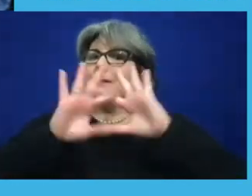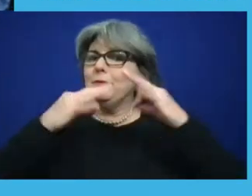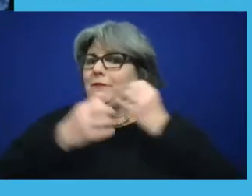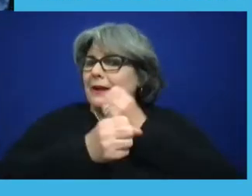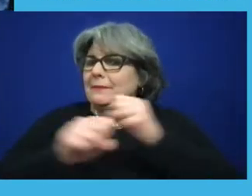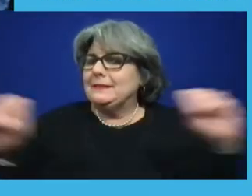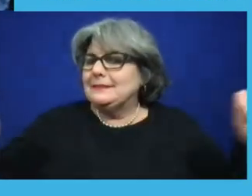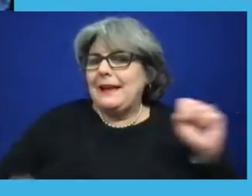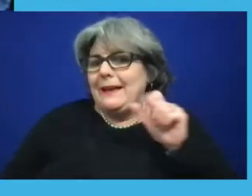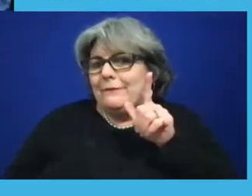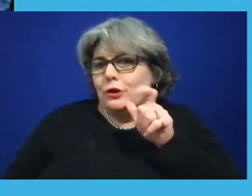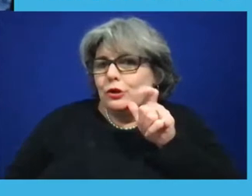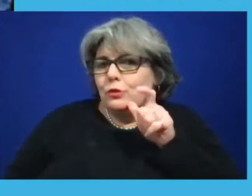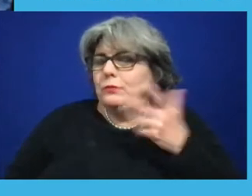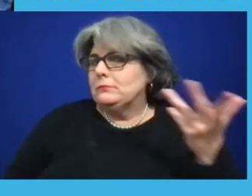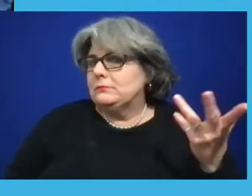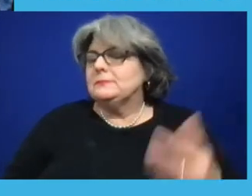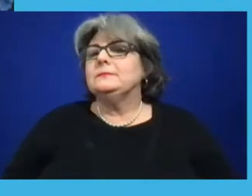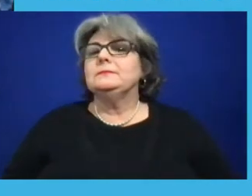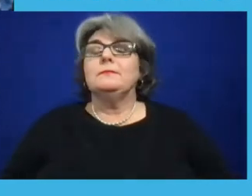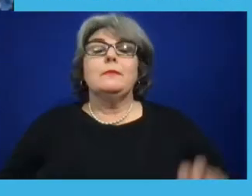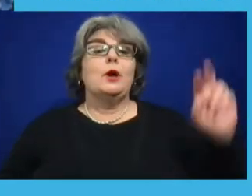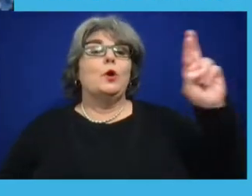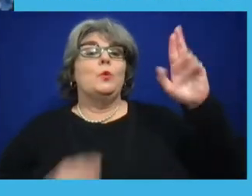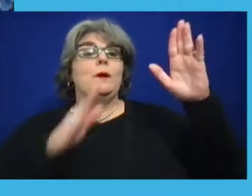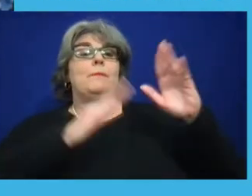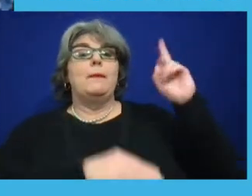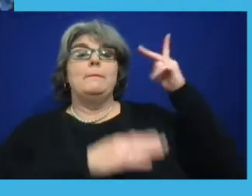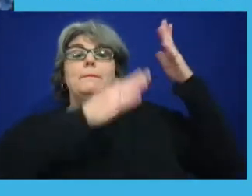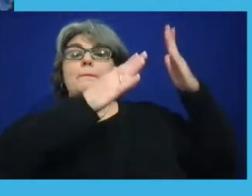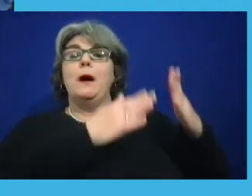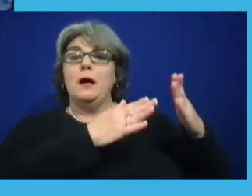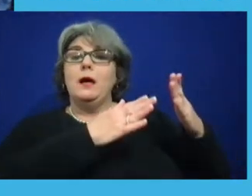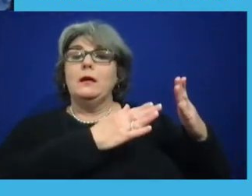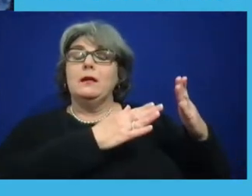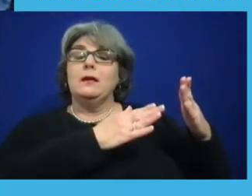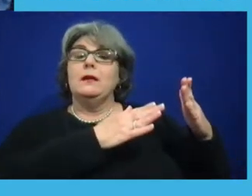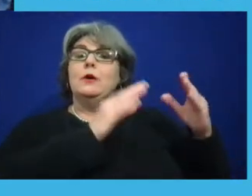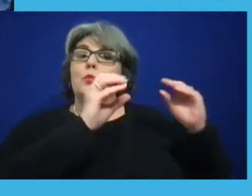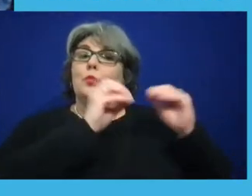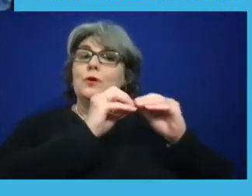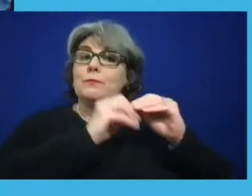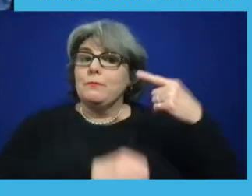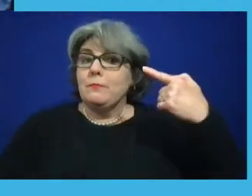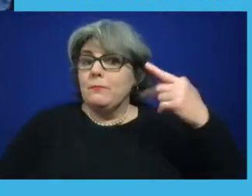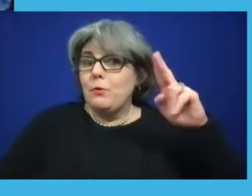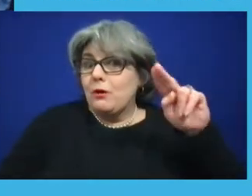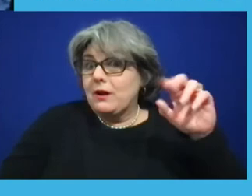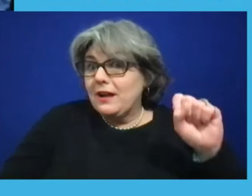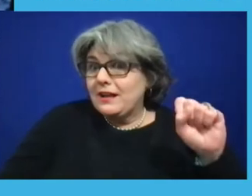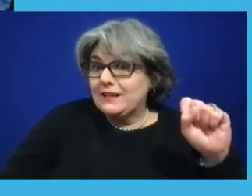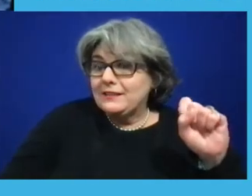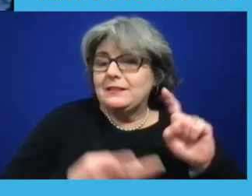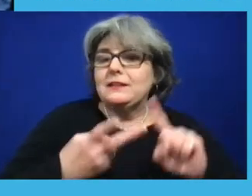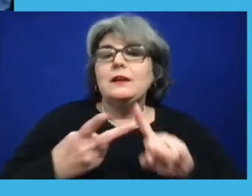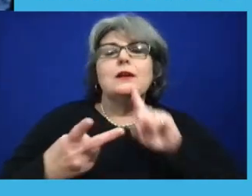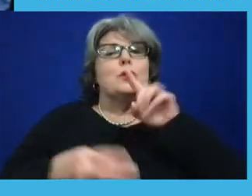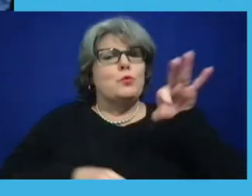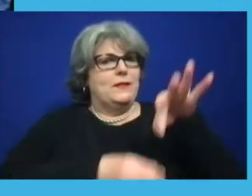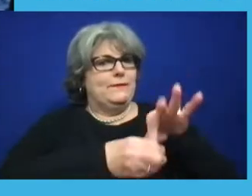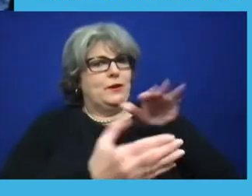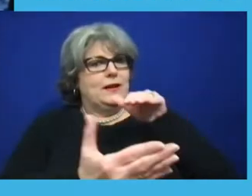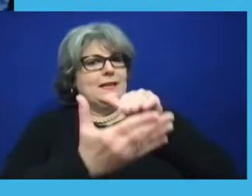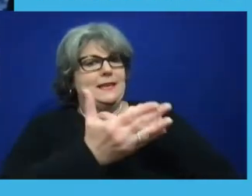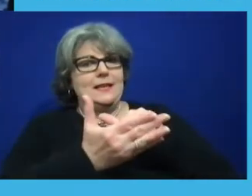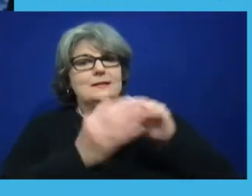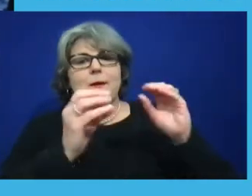That's a serious problem. Who will fight to keep you and your family safe? The Republican politicians who want to flood our